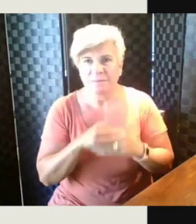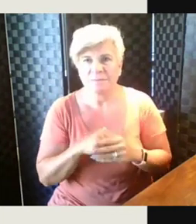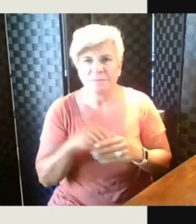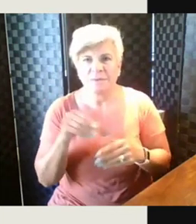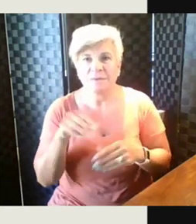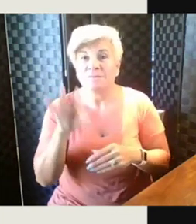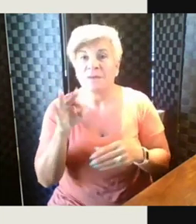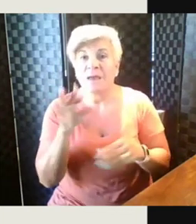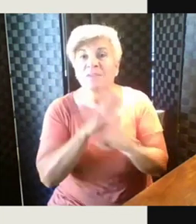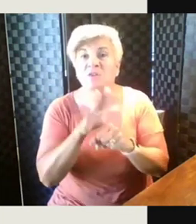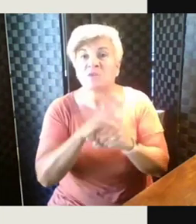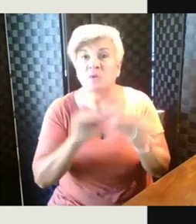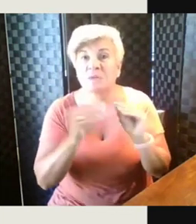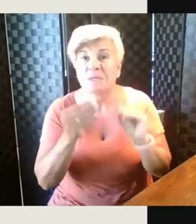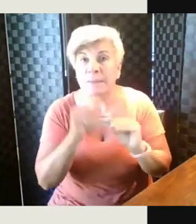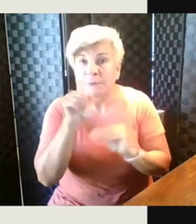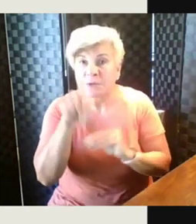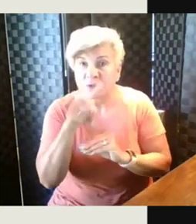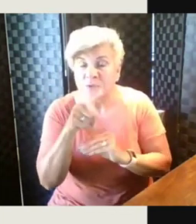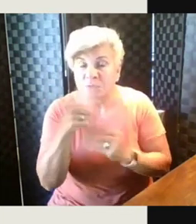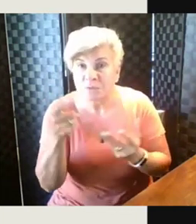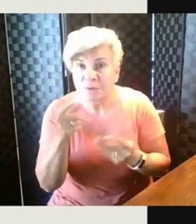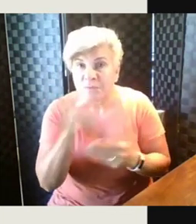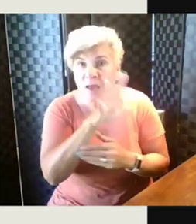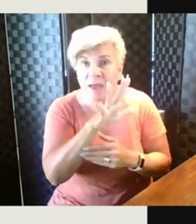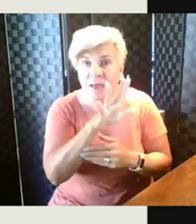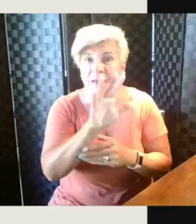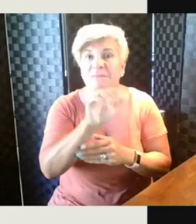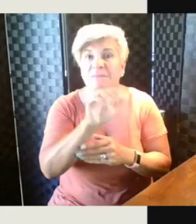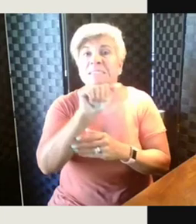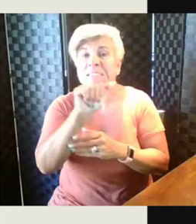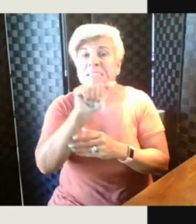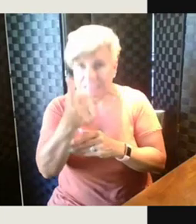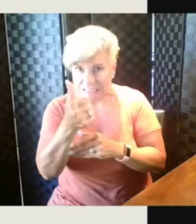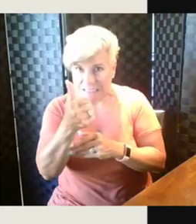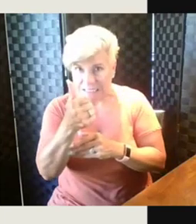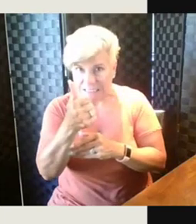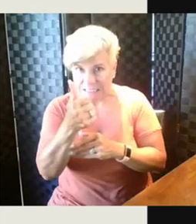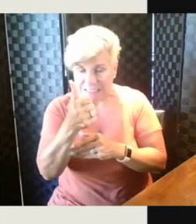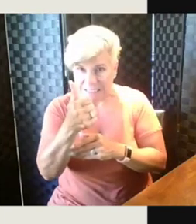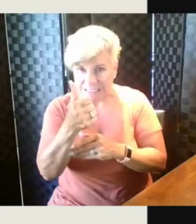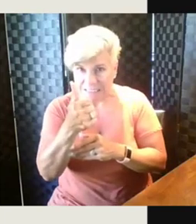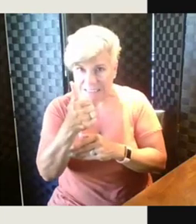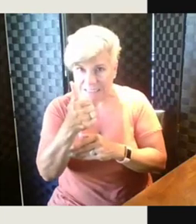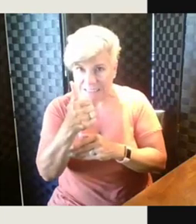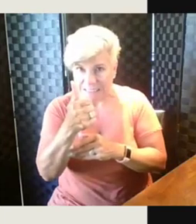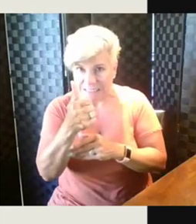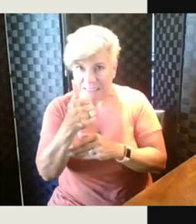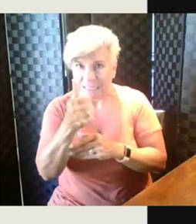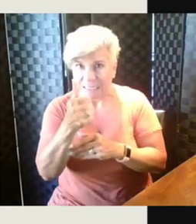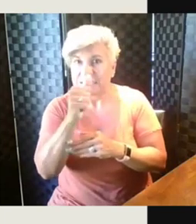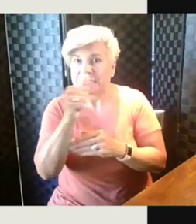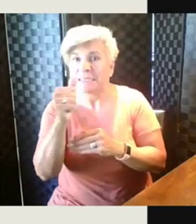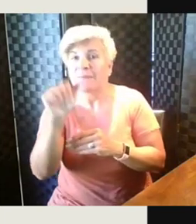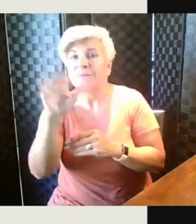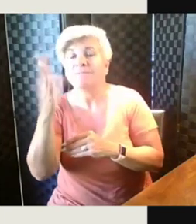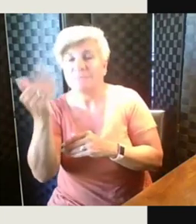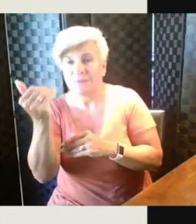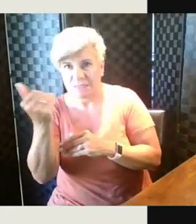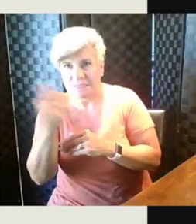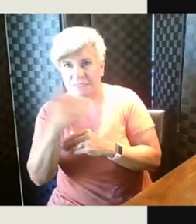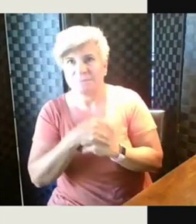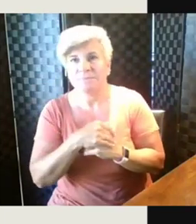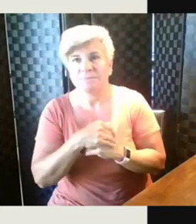to find the total number of objects we can skip count. 5 plus 5 is 10, and 10 plus 5